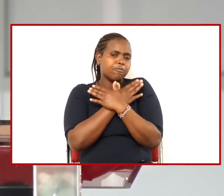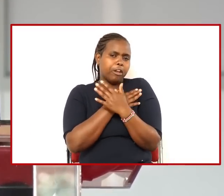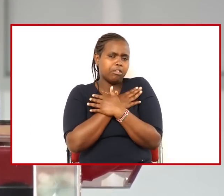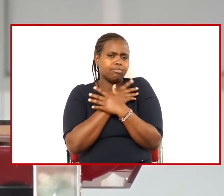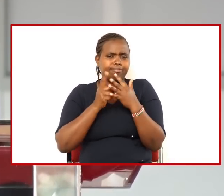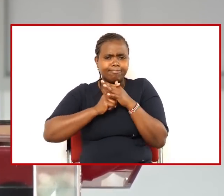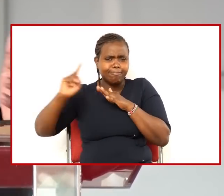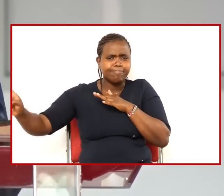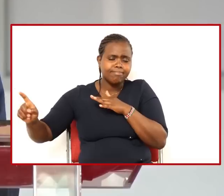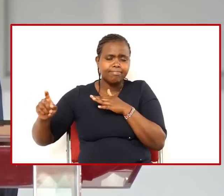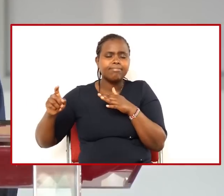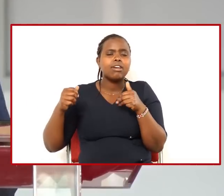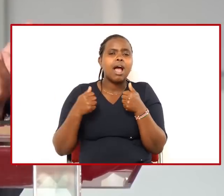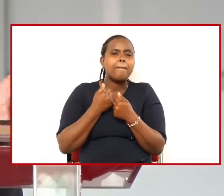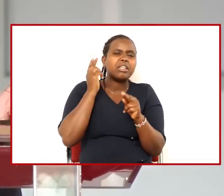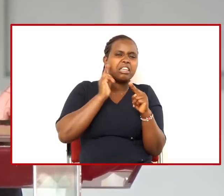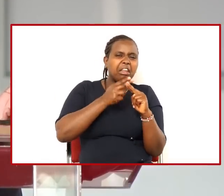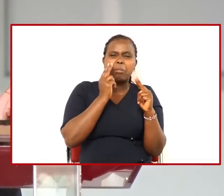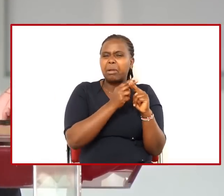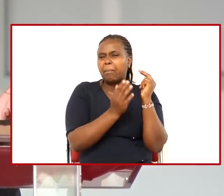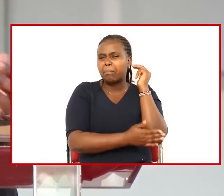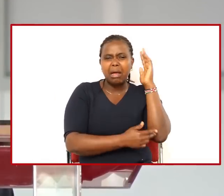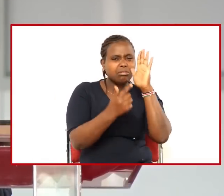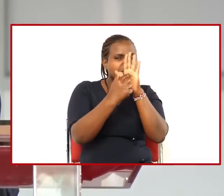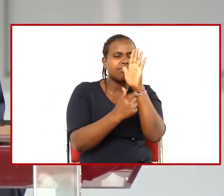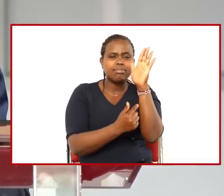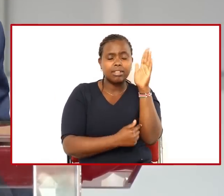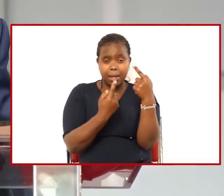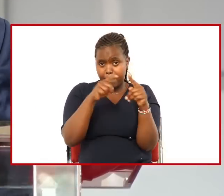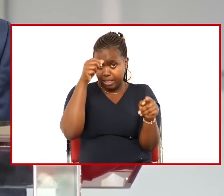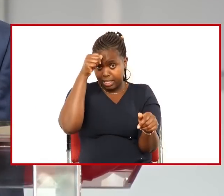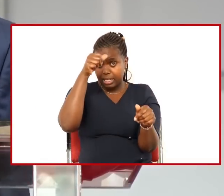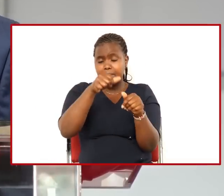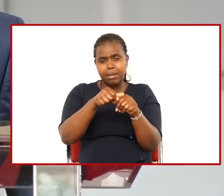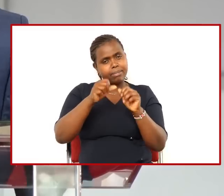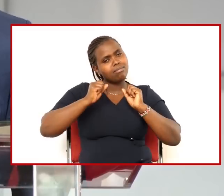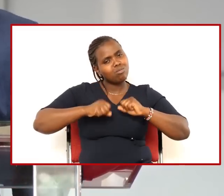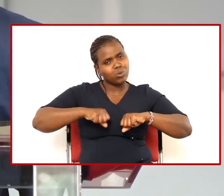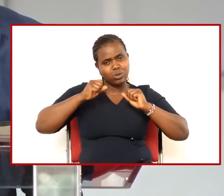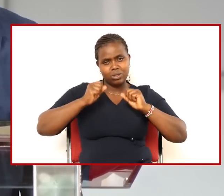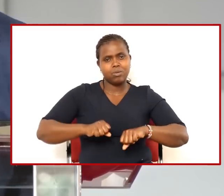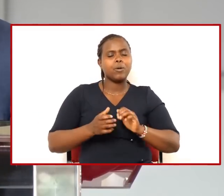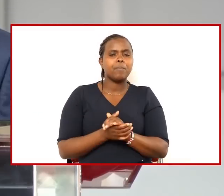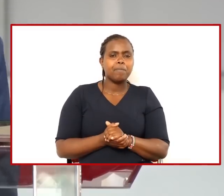from you. They might have called you names. But remember, it is possible.